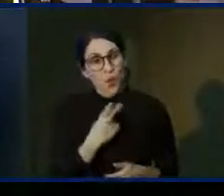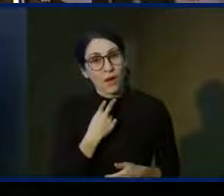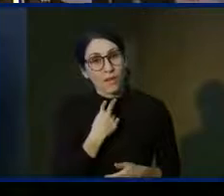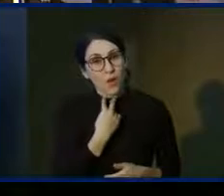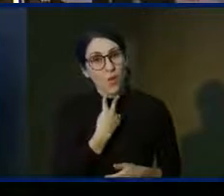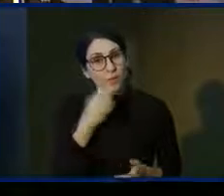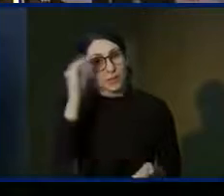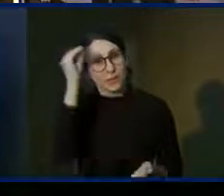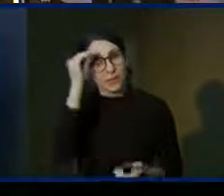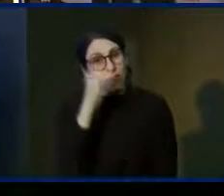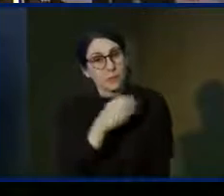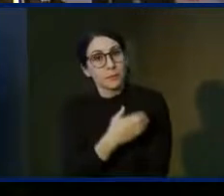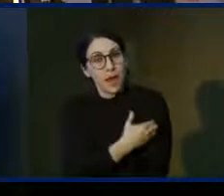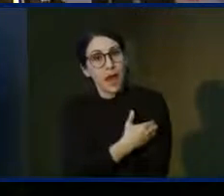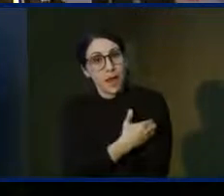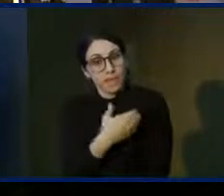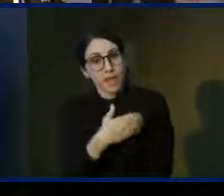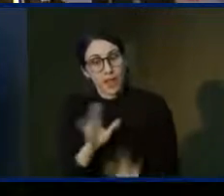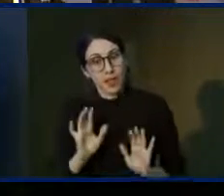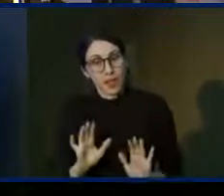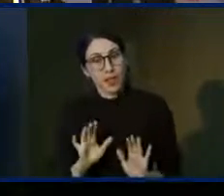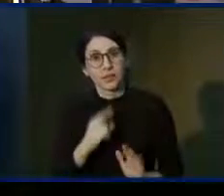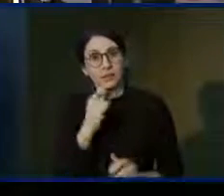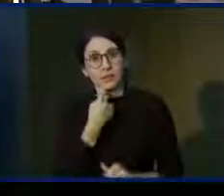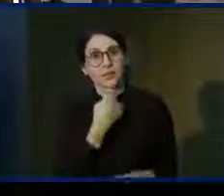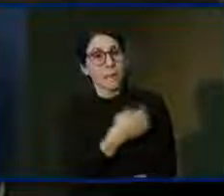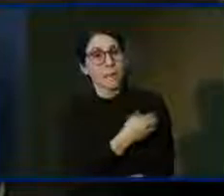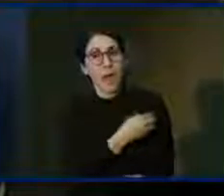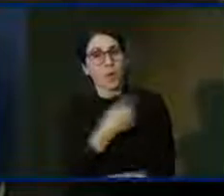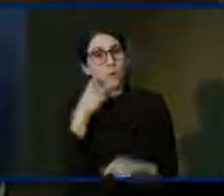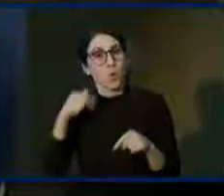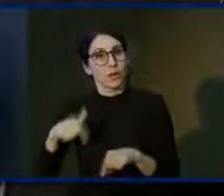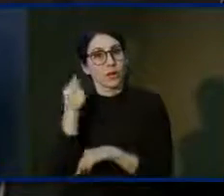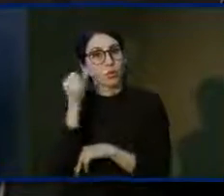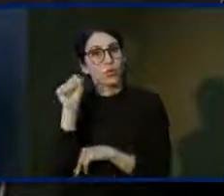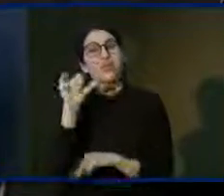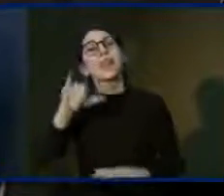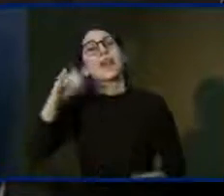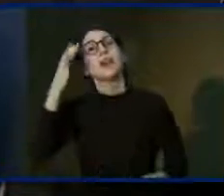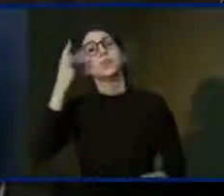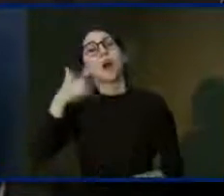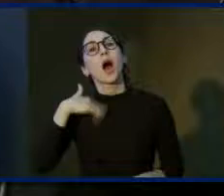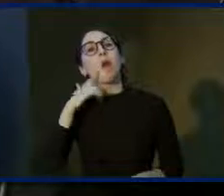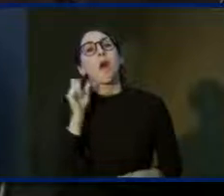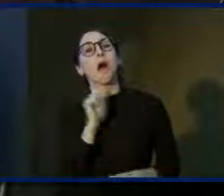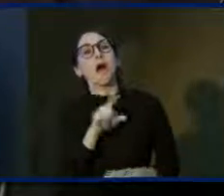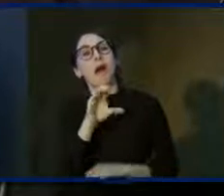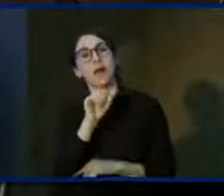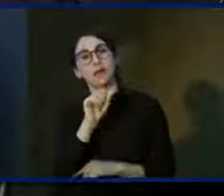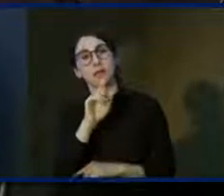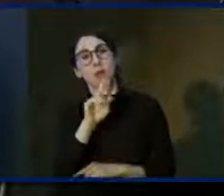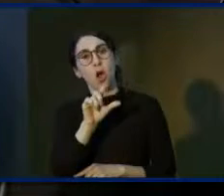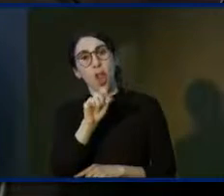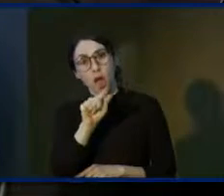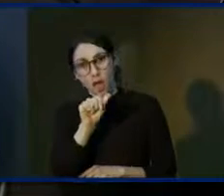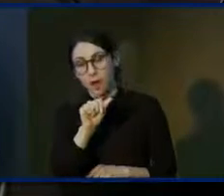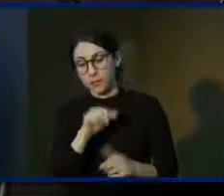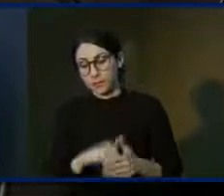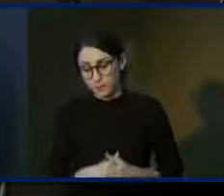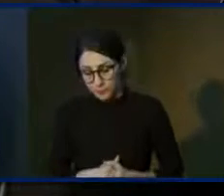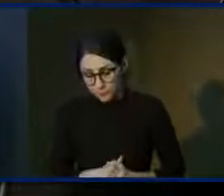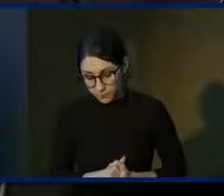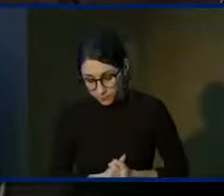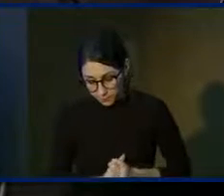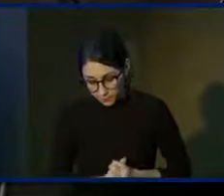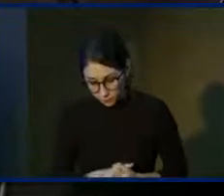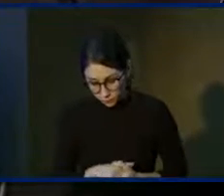extremely powerful. Could it be extremely powerful in this movement? And that's why I want to ask this question put to you, Ms. LaNier.